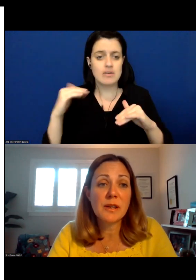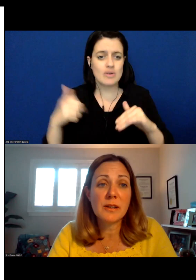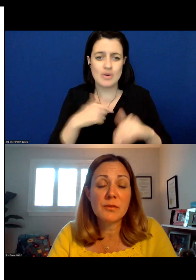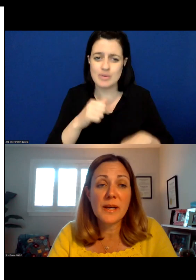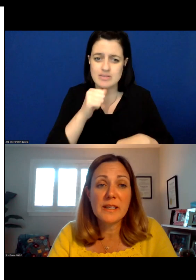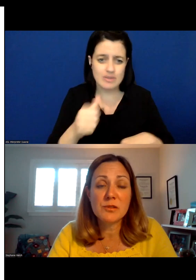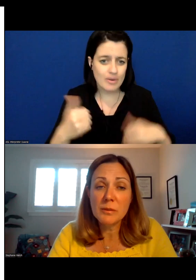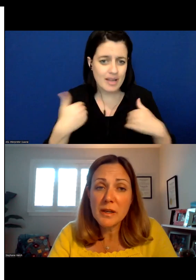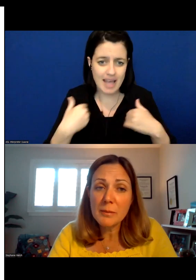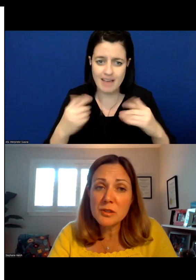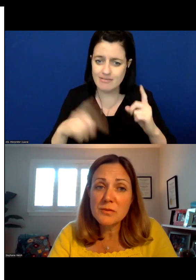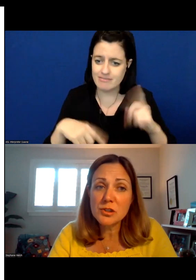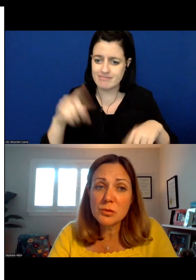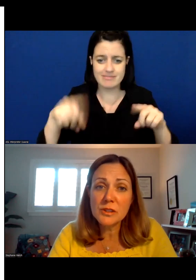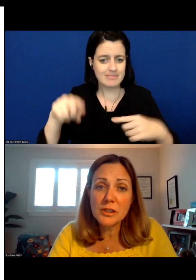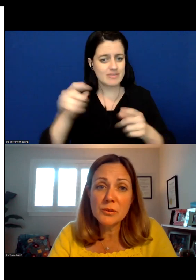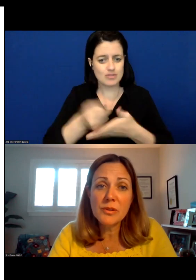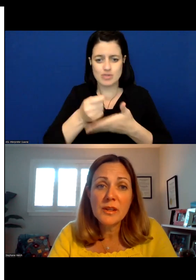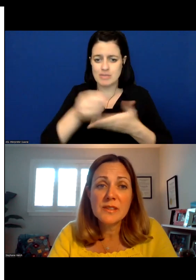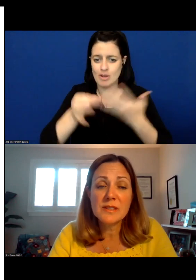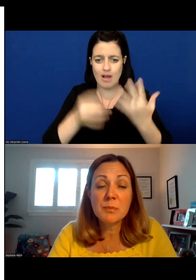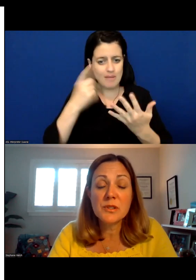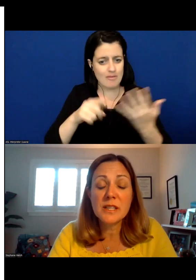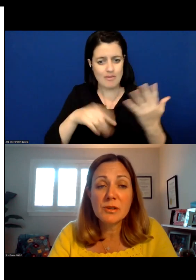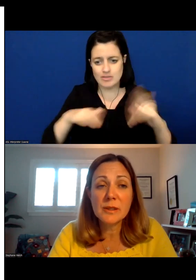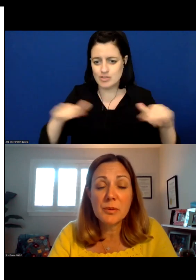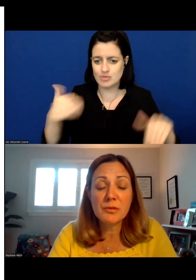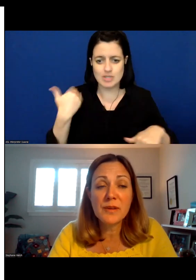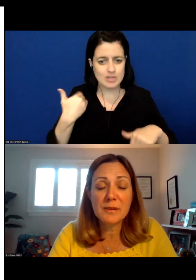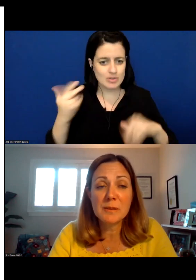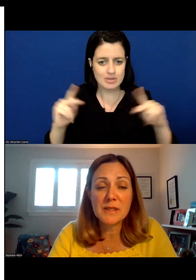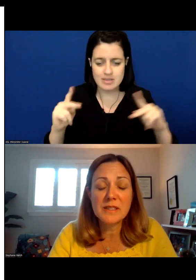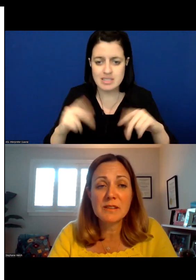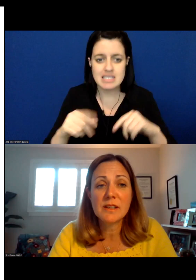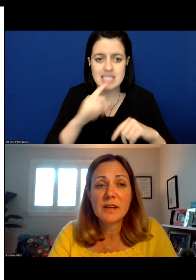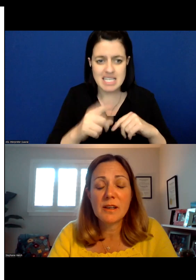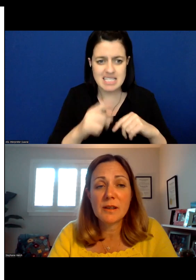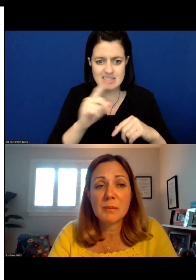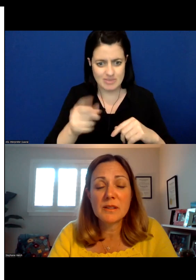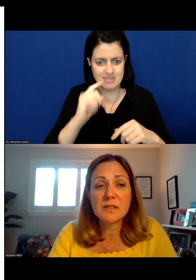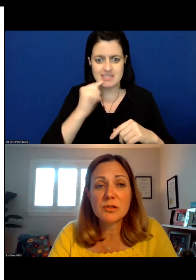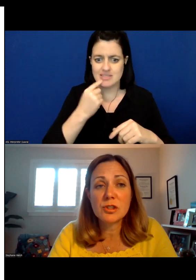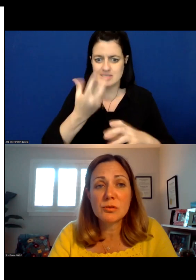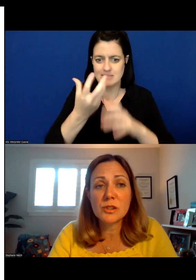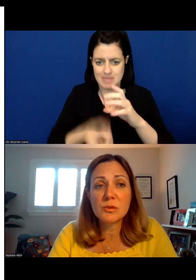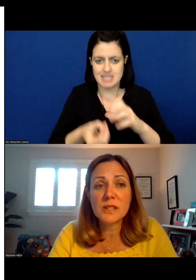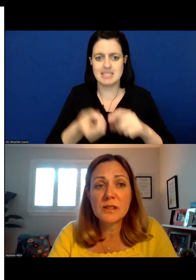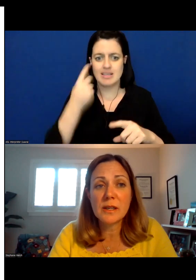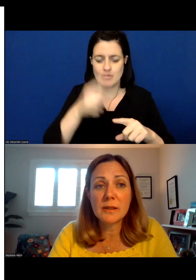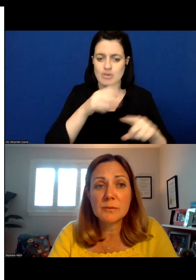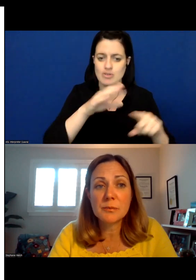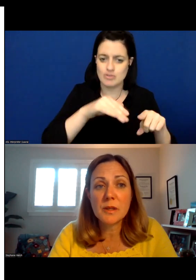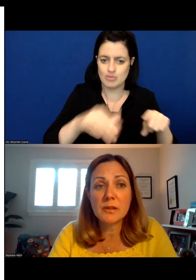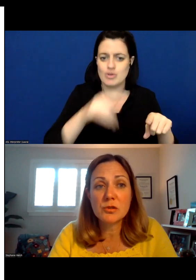have a variety of treatment options for children and youth. This is particularly profoundly missing amongst children who